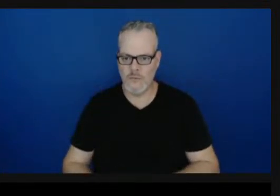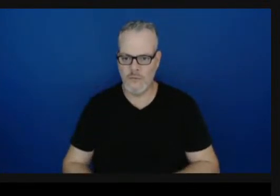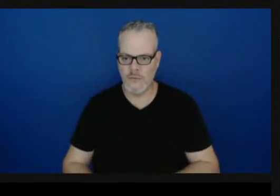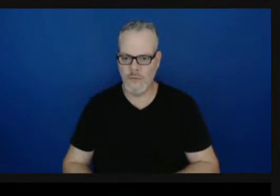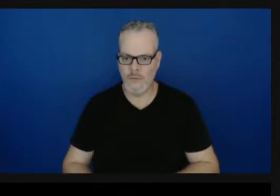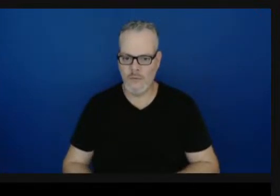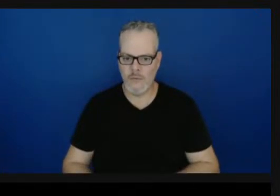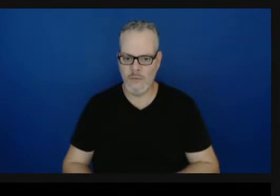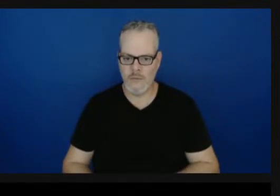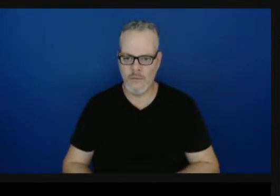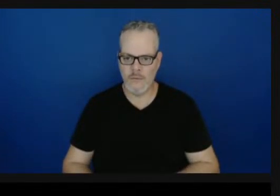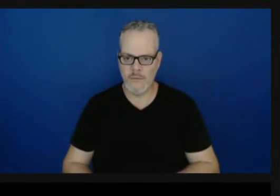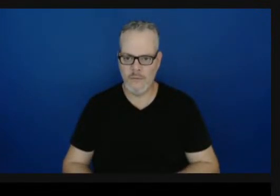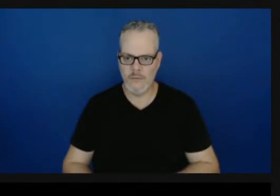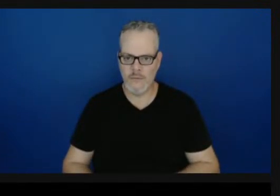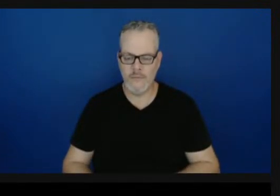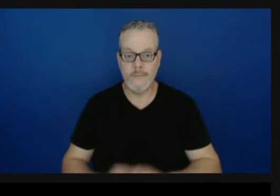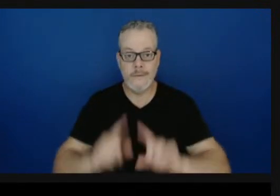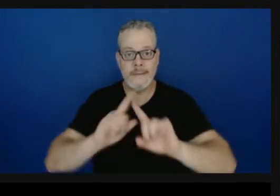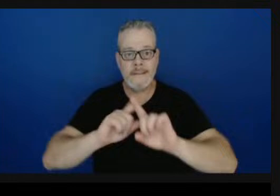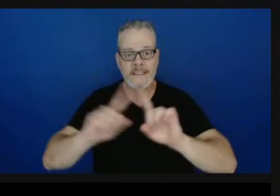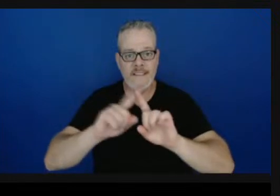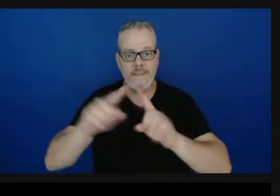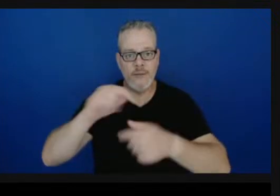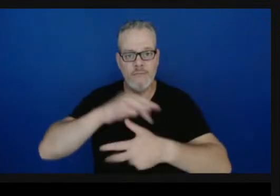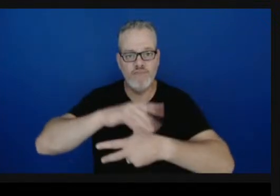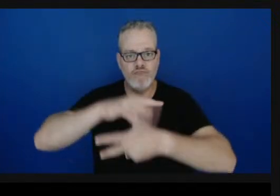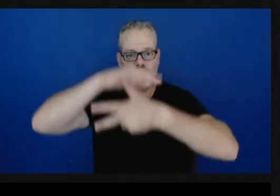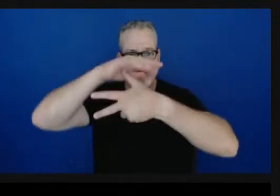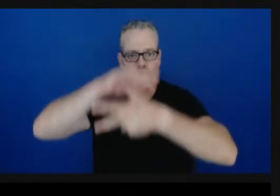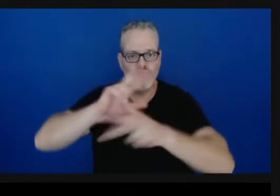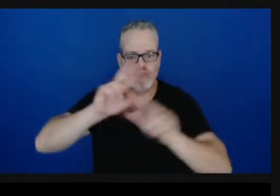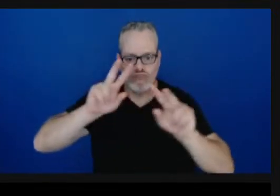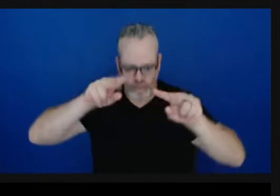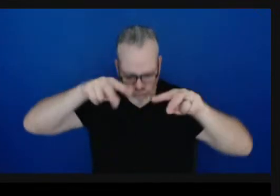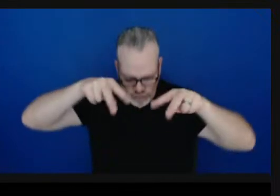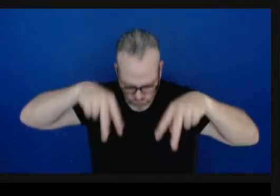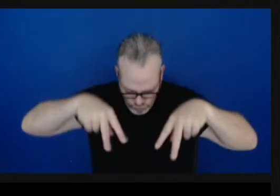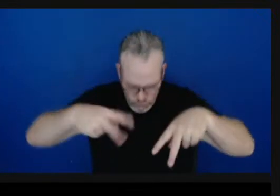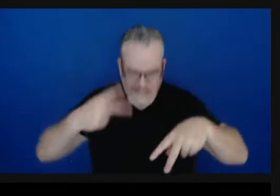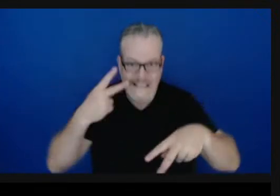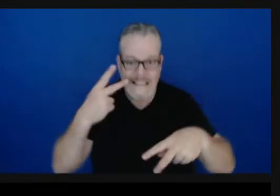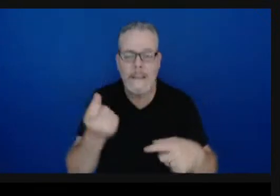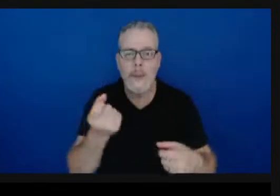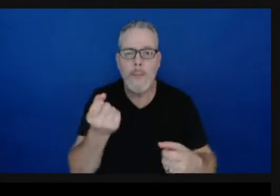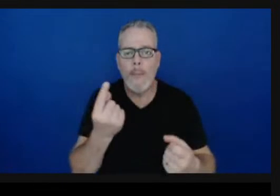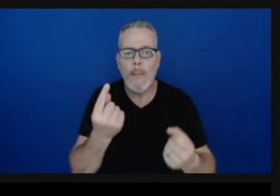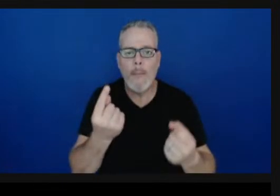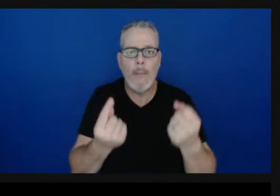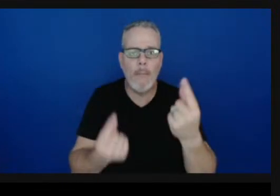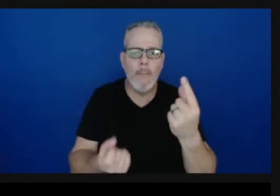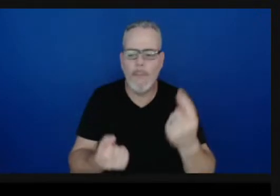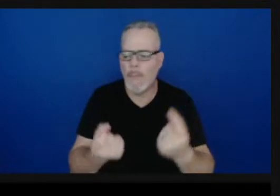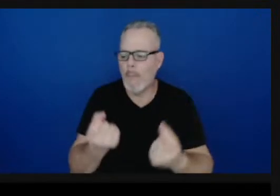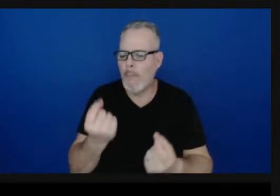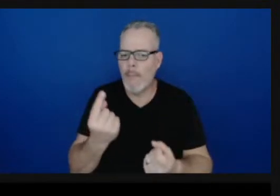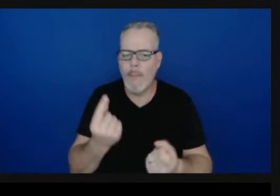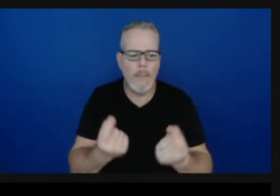And the views from above. So I'm still seeing a little bit of spattering from this western fissure above the crater